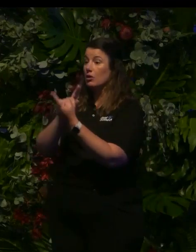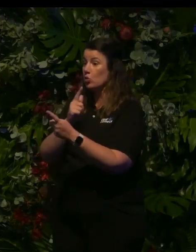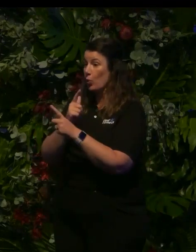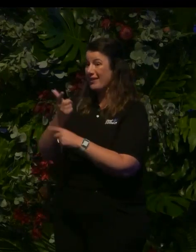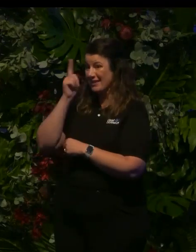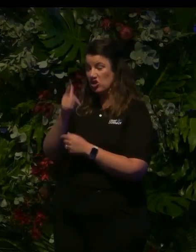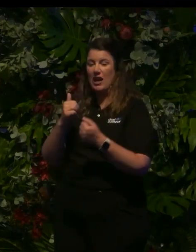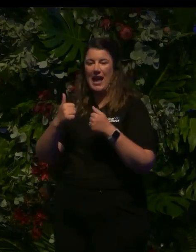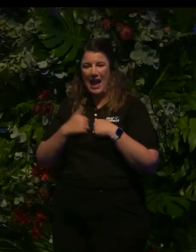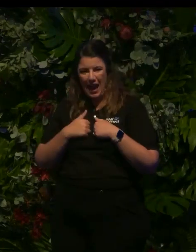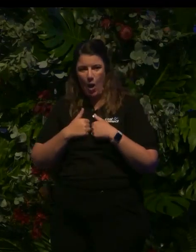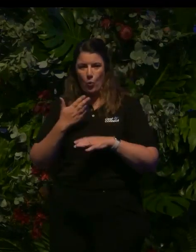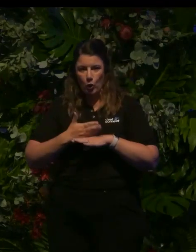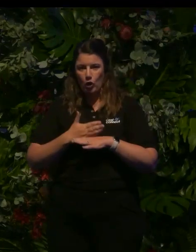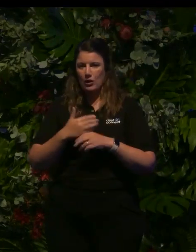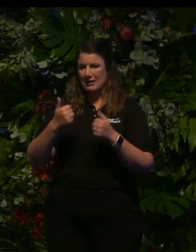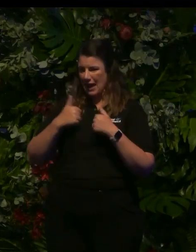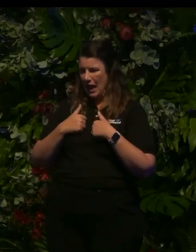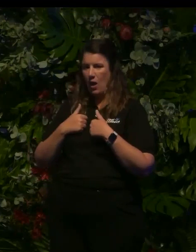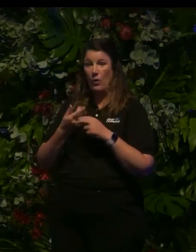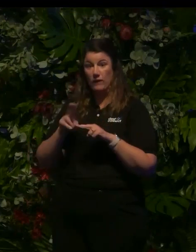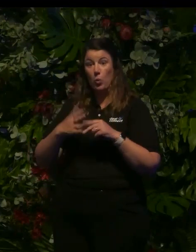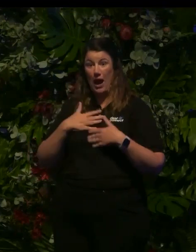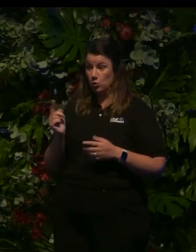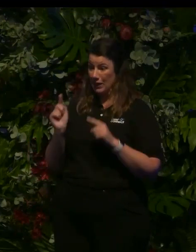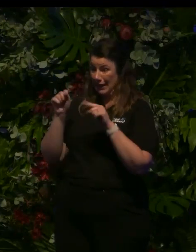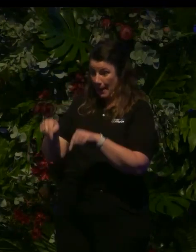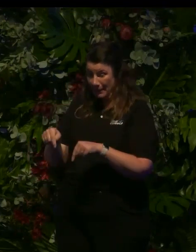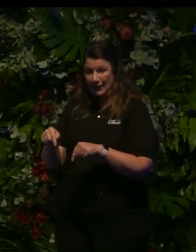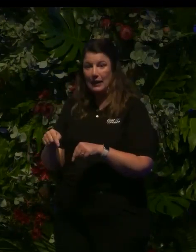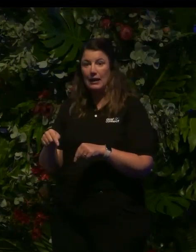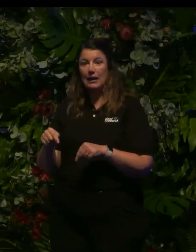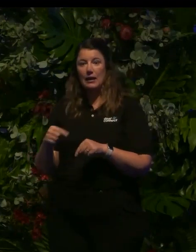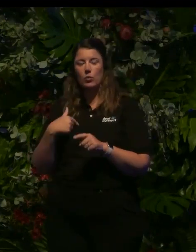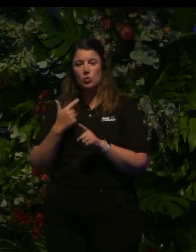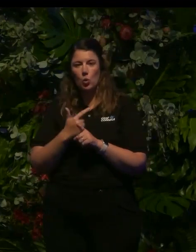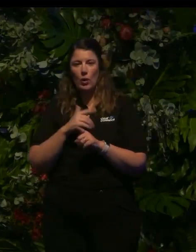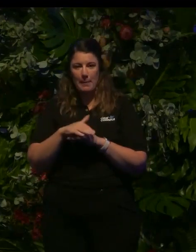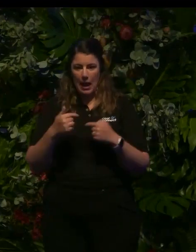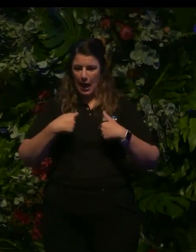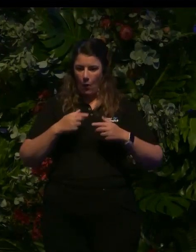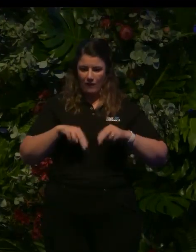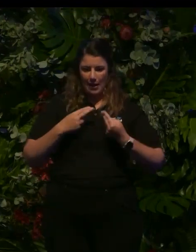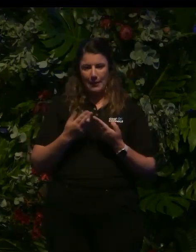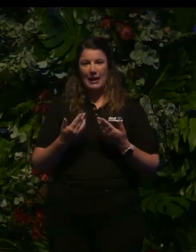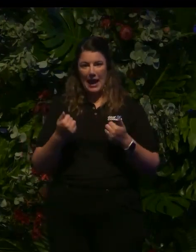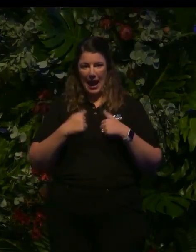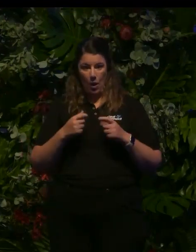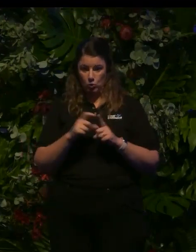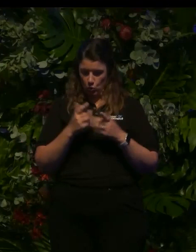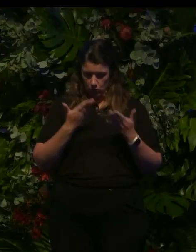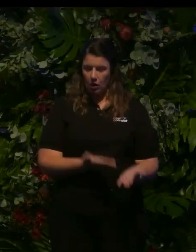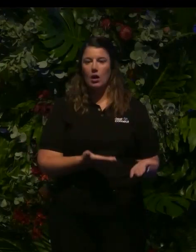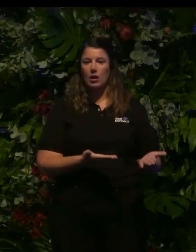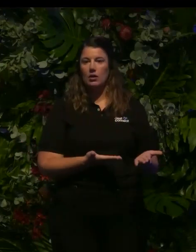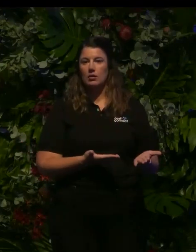know, this is our work, this is our advocacy. If you want us to come here to talking about stop bullying, please invite us. And this is our daughter, you